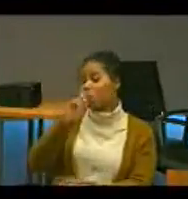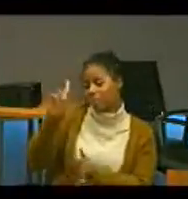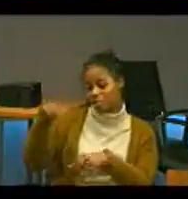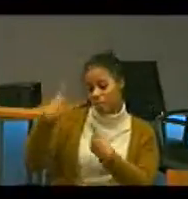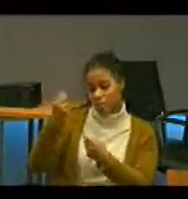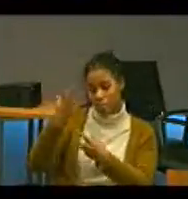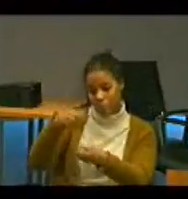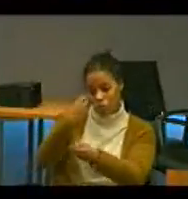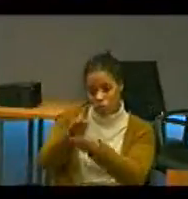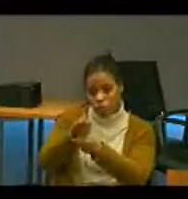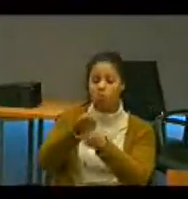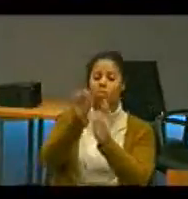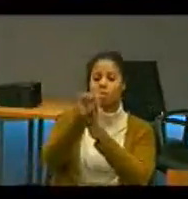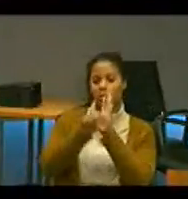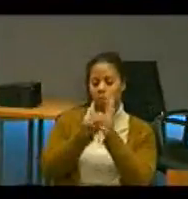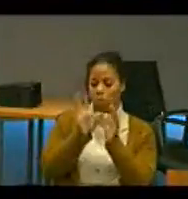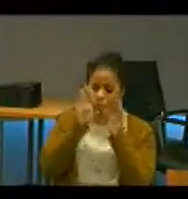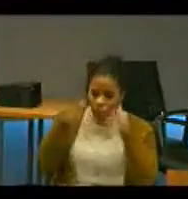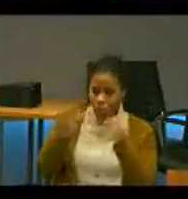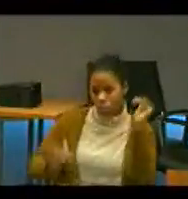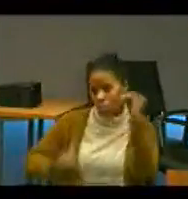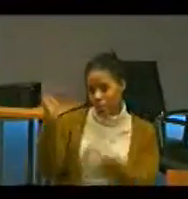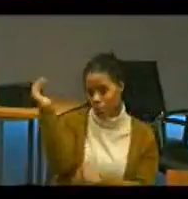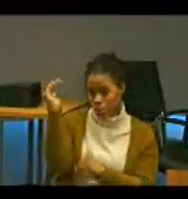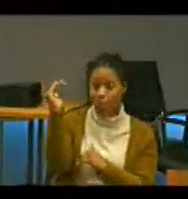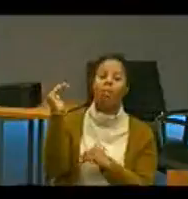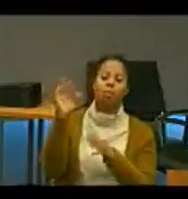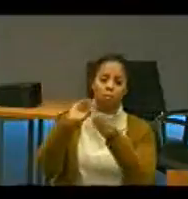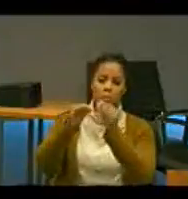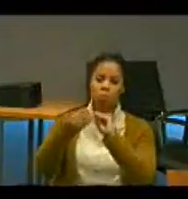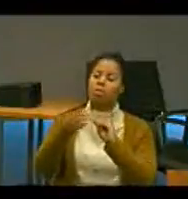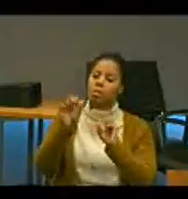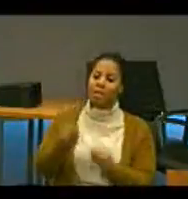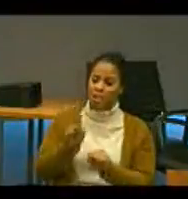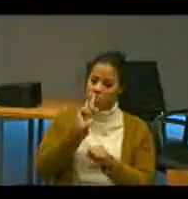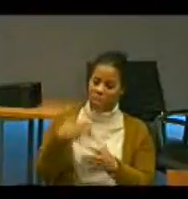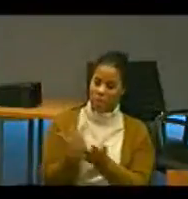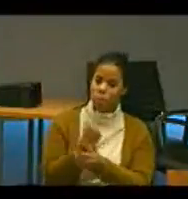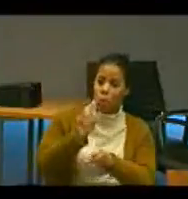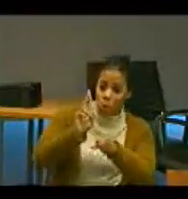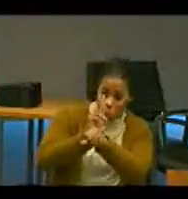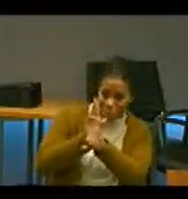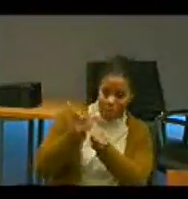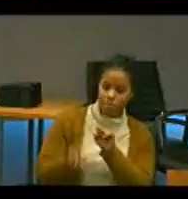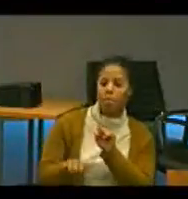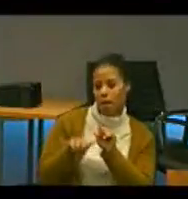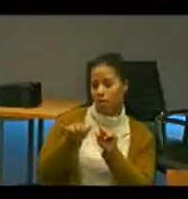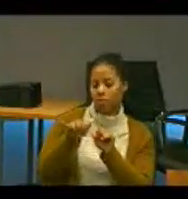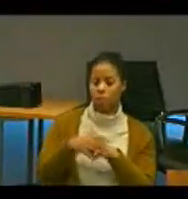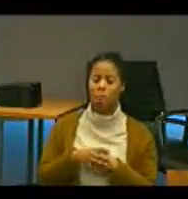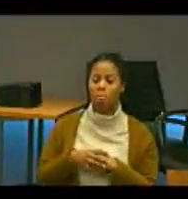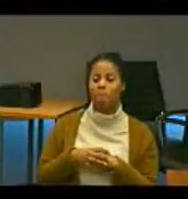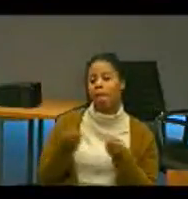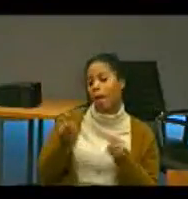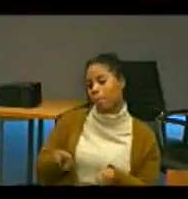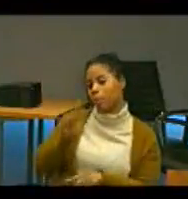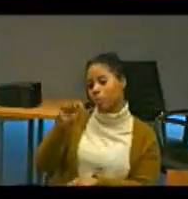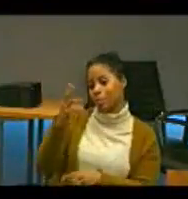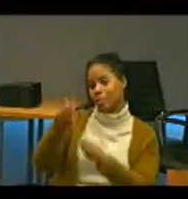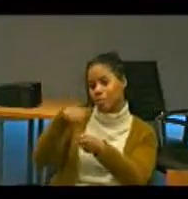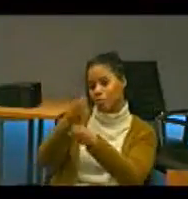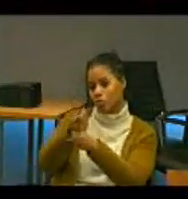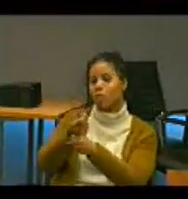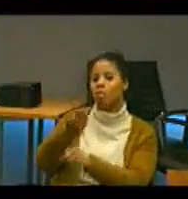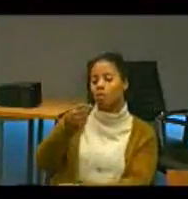significant disproportionality and to utilize criteria that kept district citations to a minimum. However, in 2016, the U.S. Department of